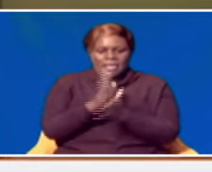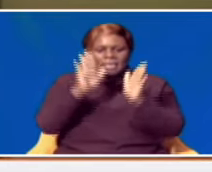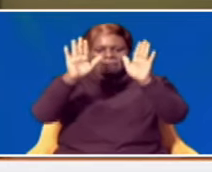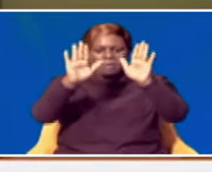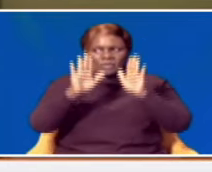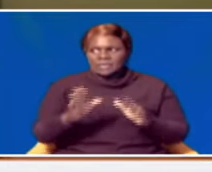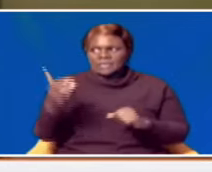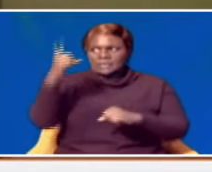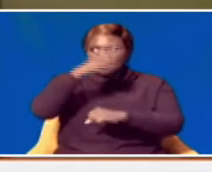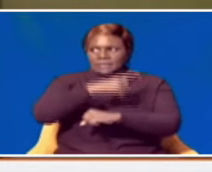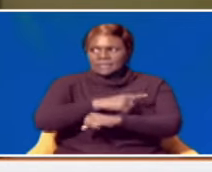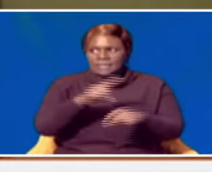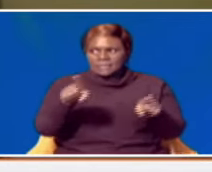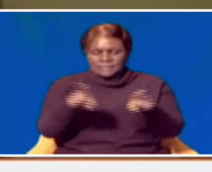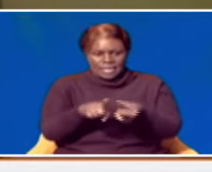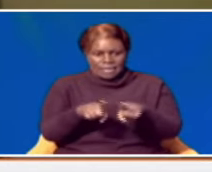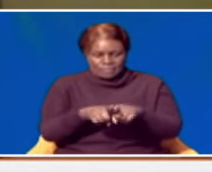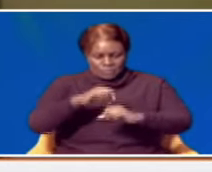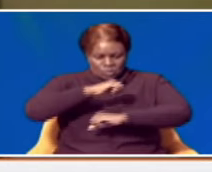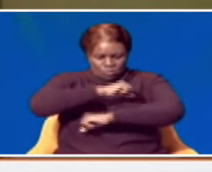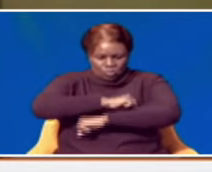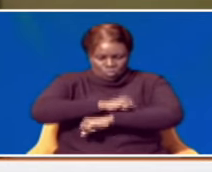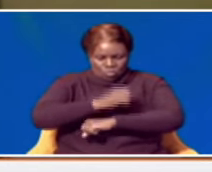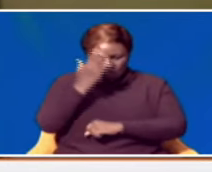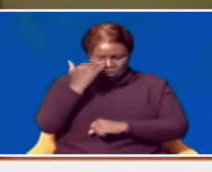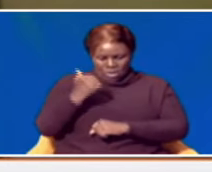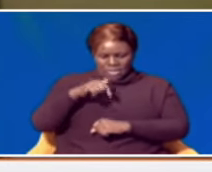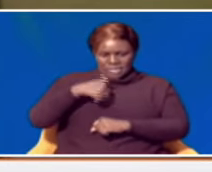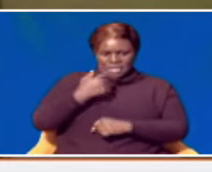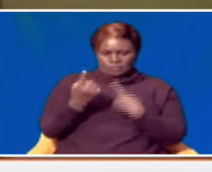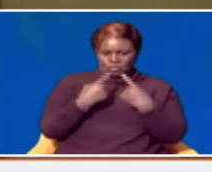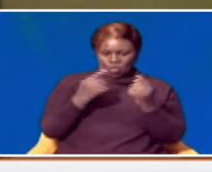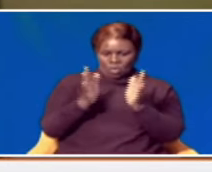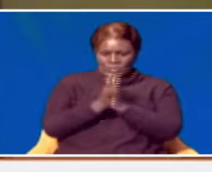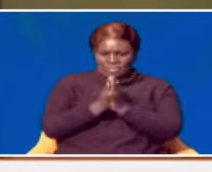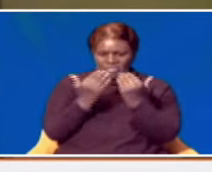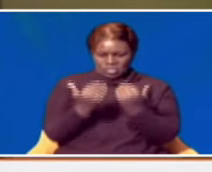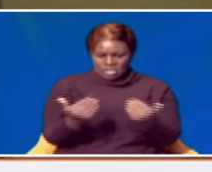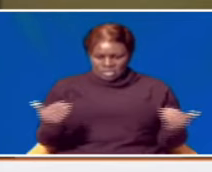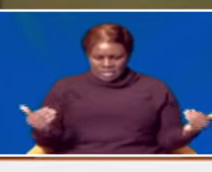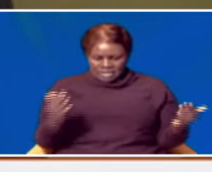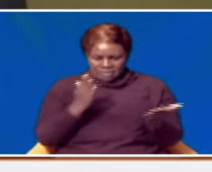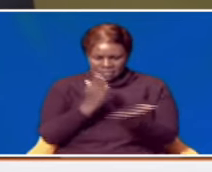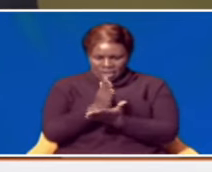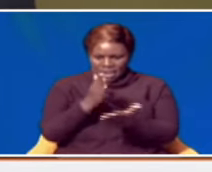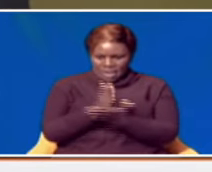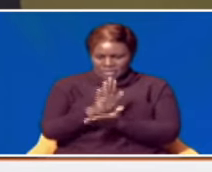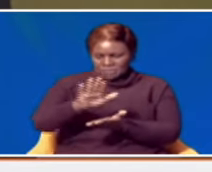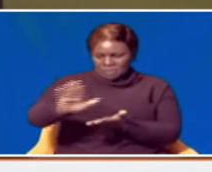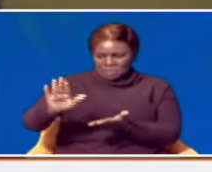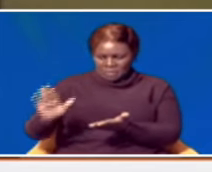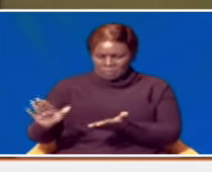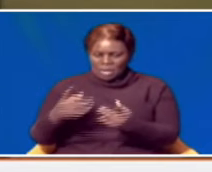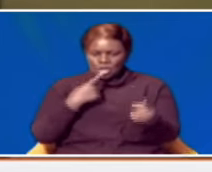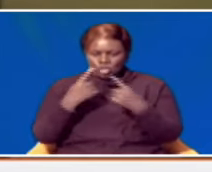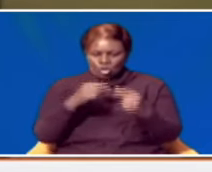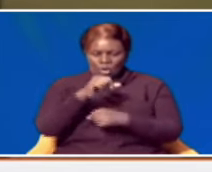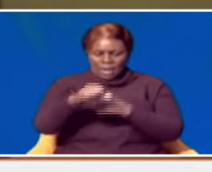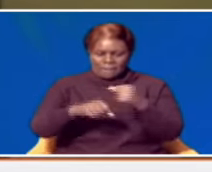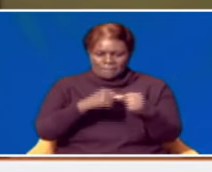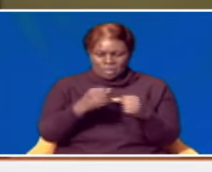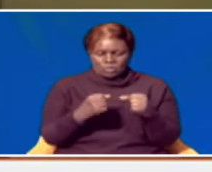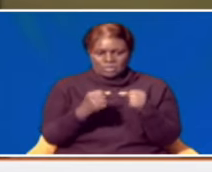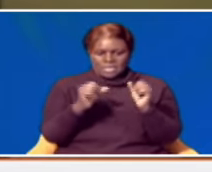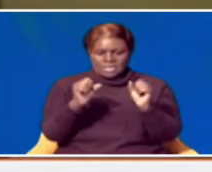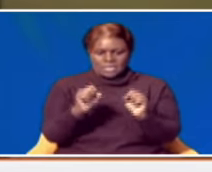important day to us as a school, because we get to talk to our children about their rights. We get to talk to them about